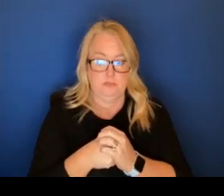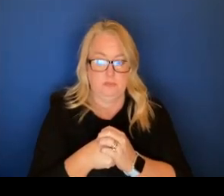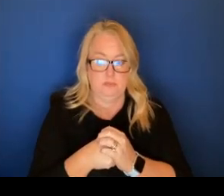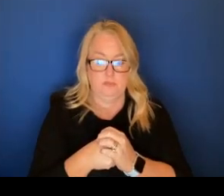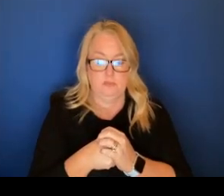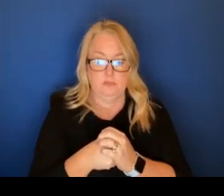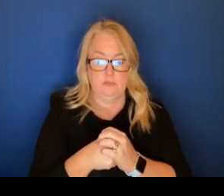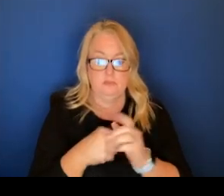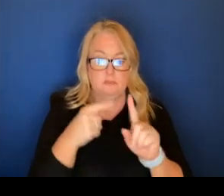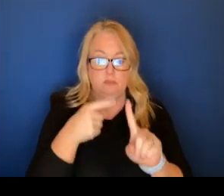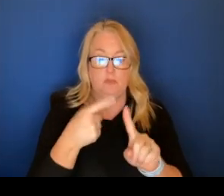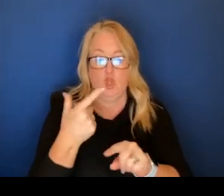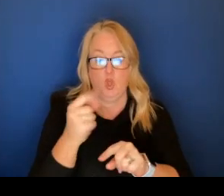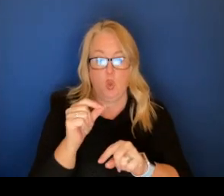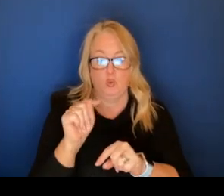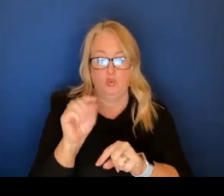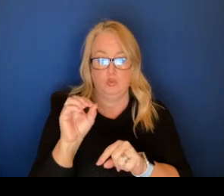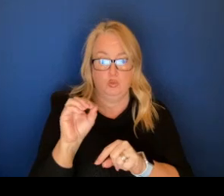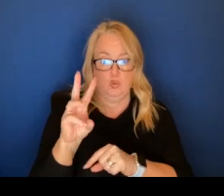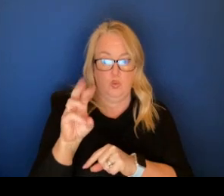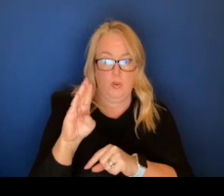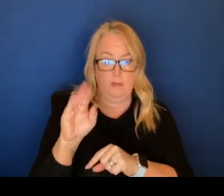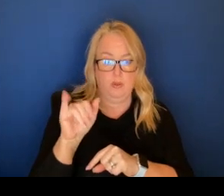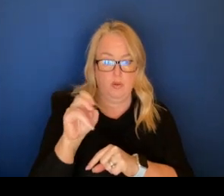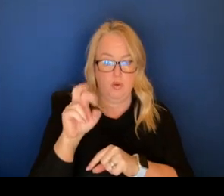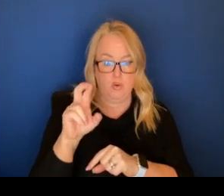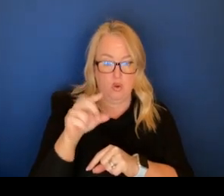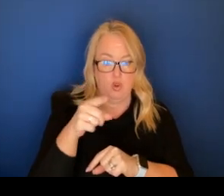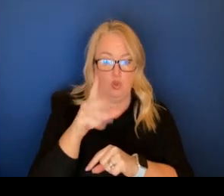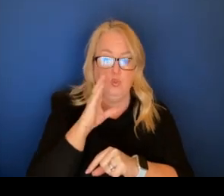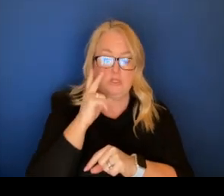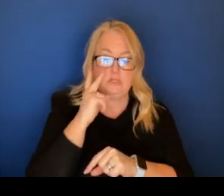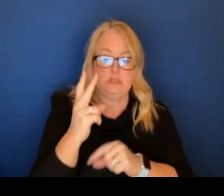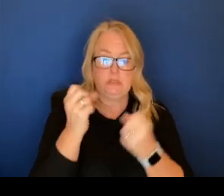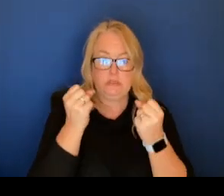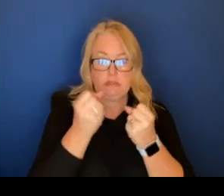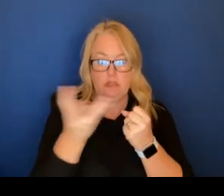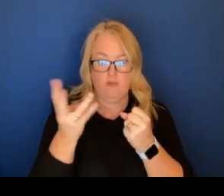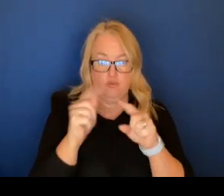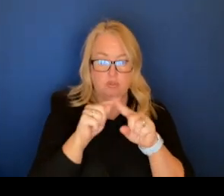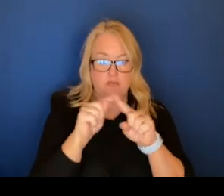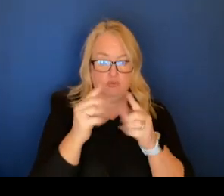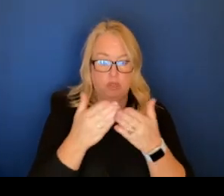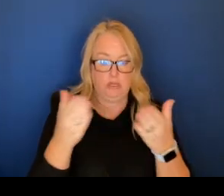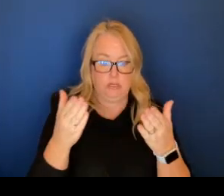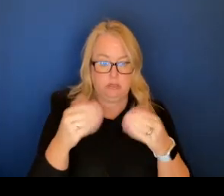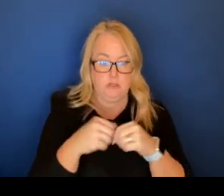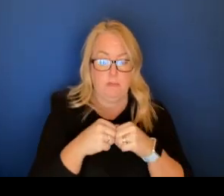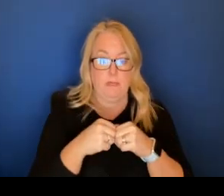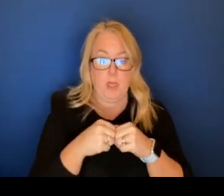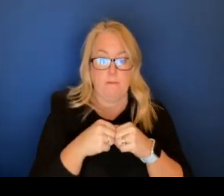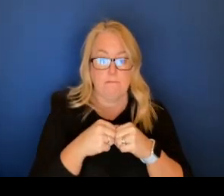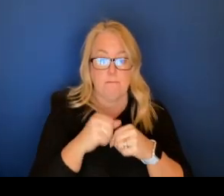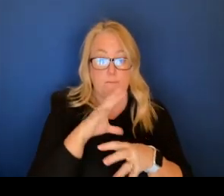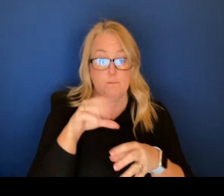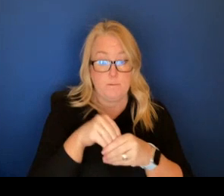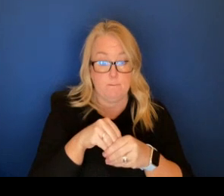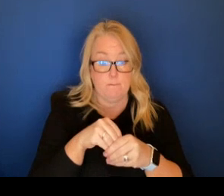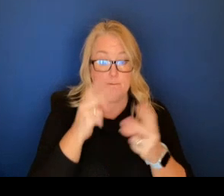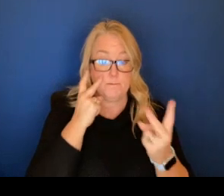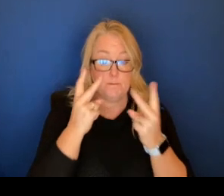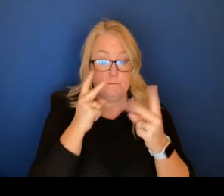Under the GoToWebinar platform, you will find several dashboard items. This includes the